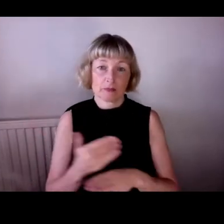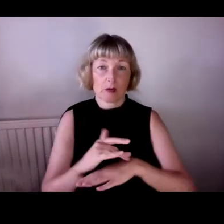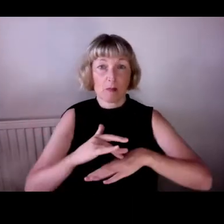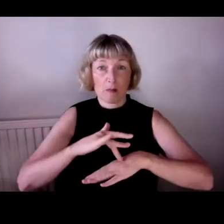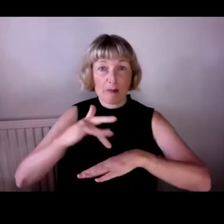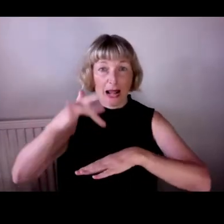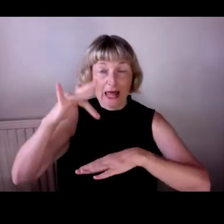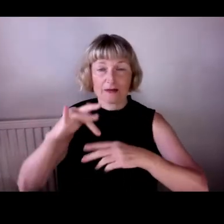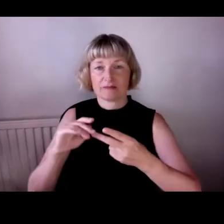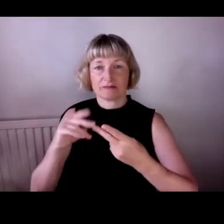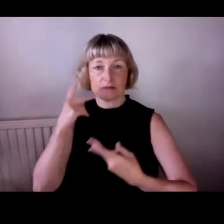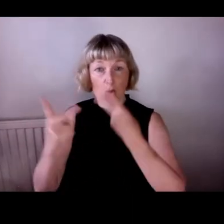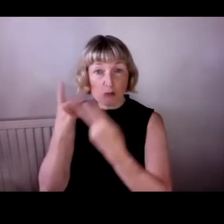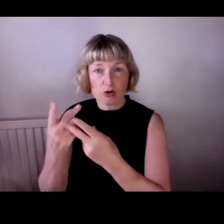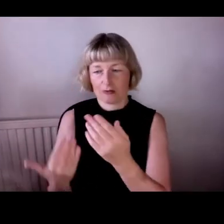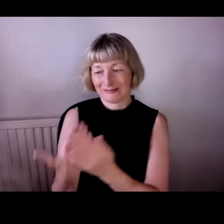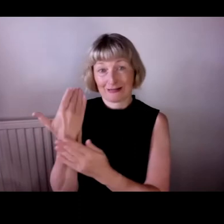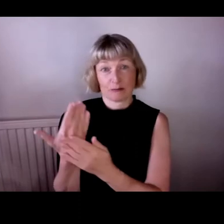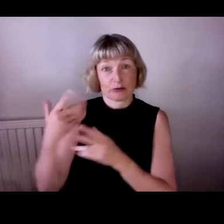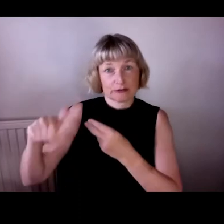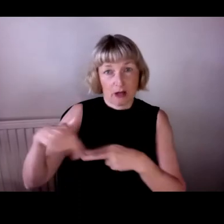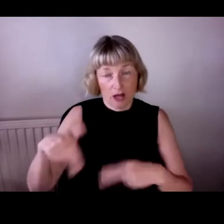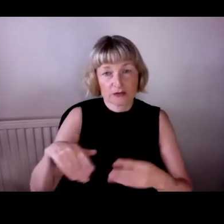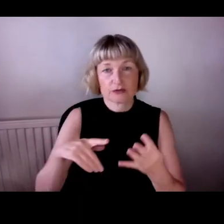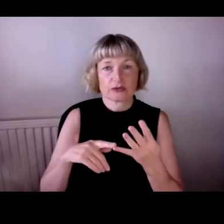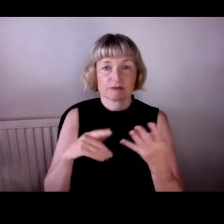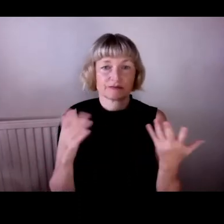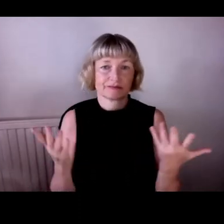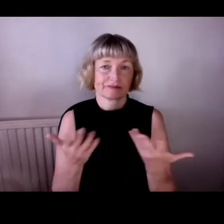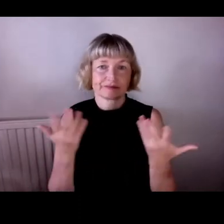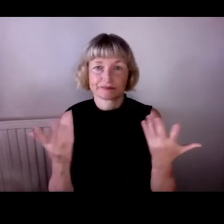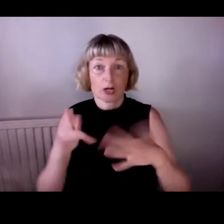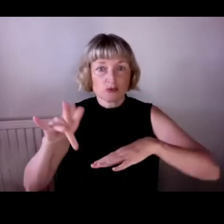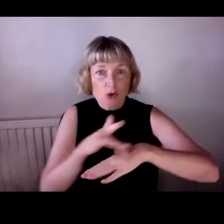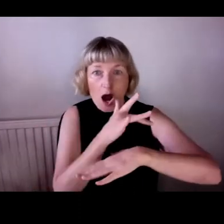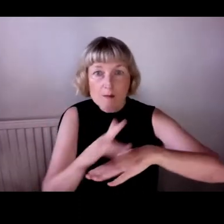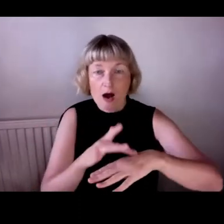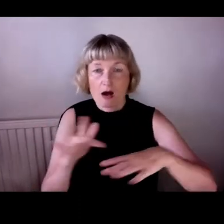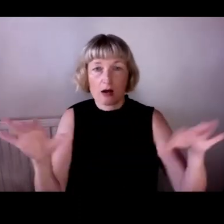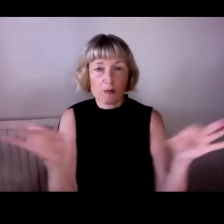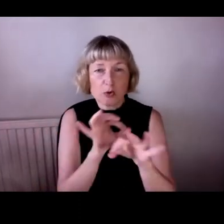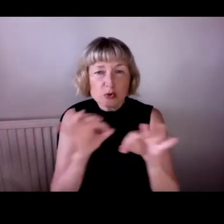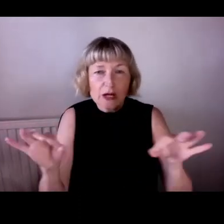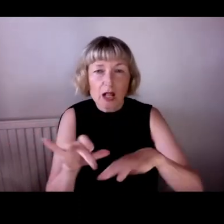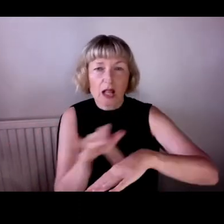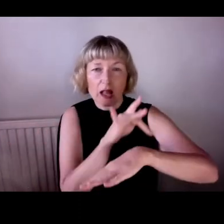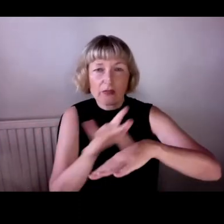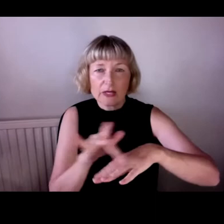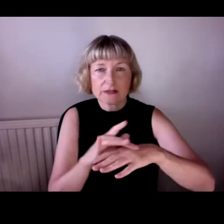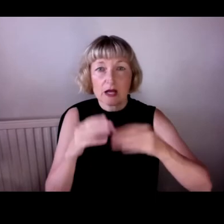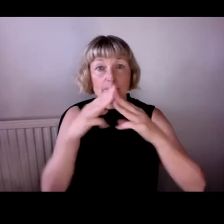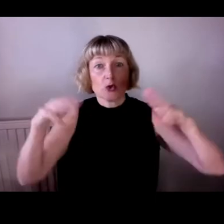work on opera, I work on contemporary dance, opera, drama, musical theatre, I work in museums